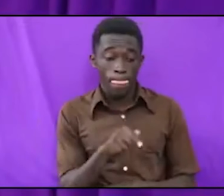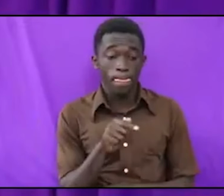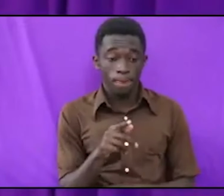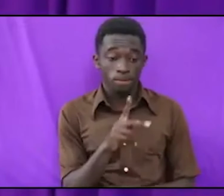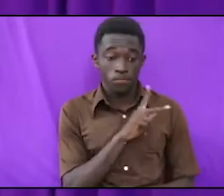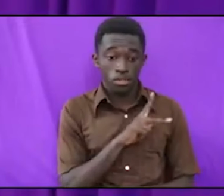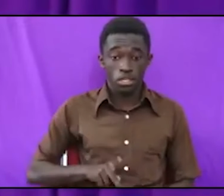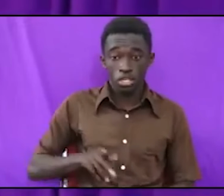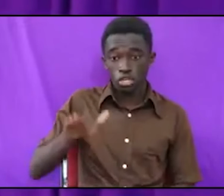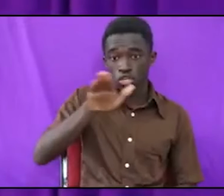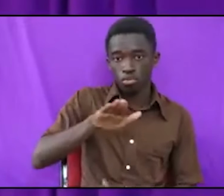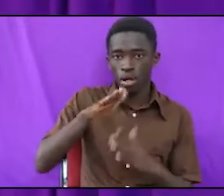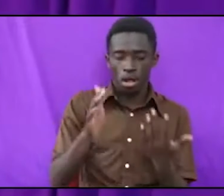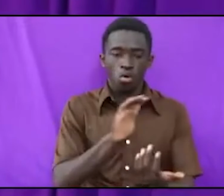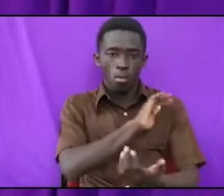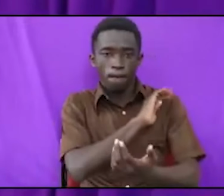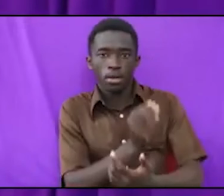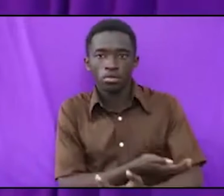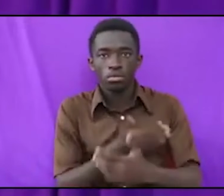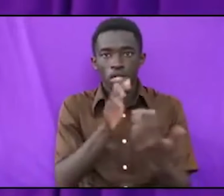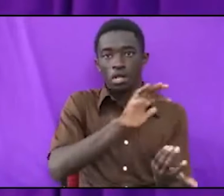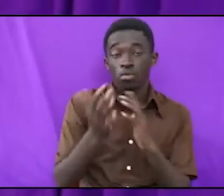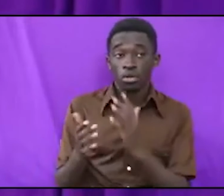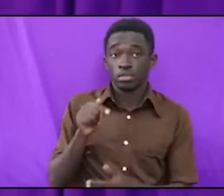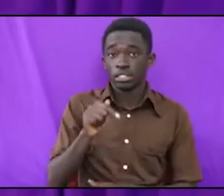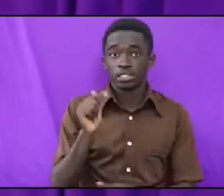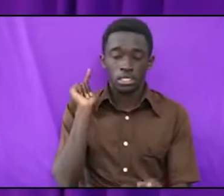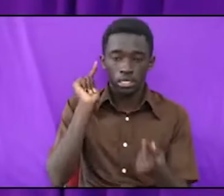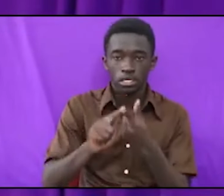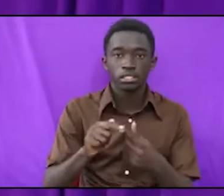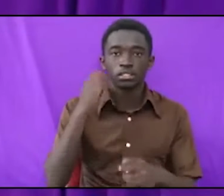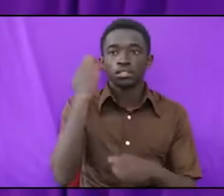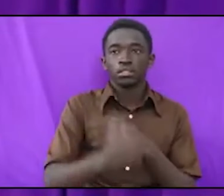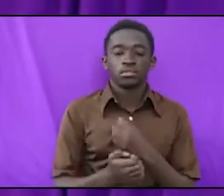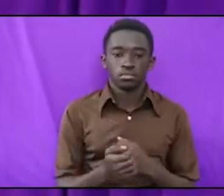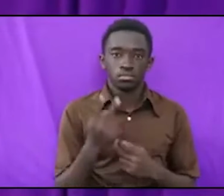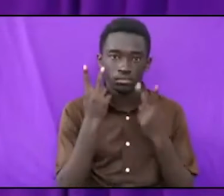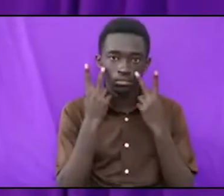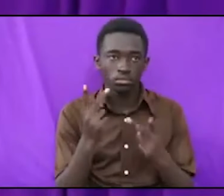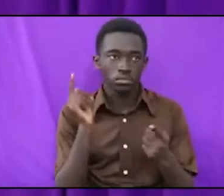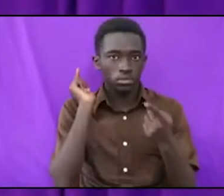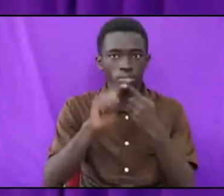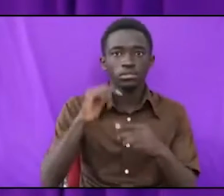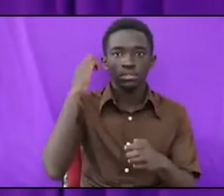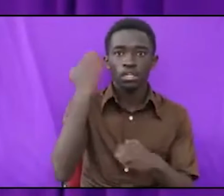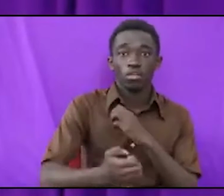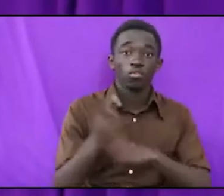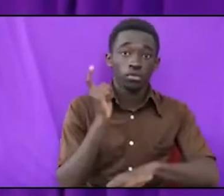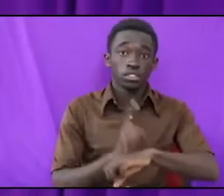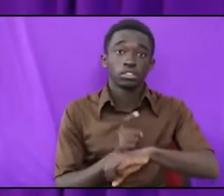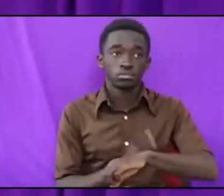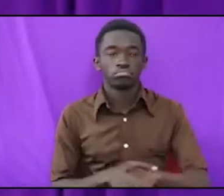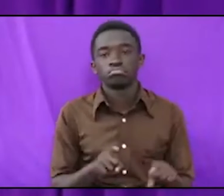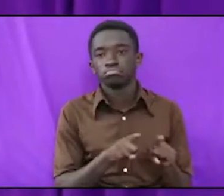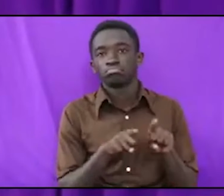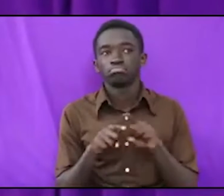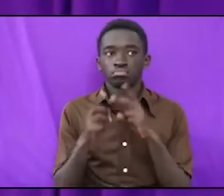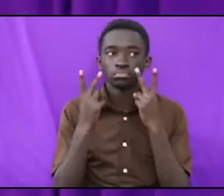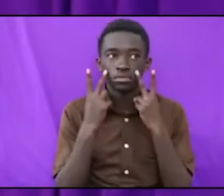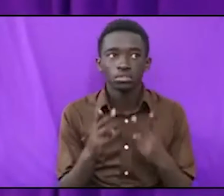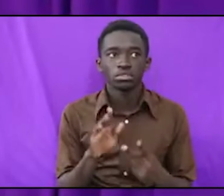these powers. And even to the end, shows him up to the end of times and also reveals him his